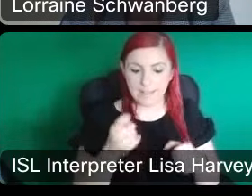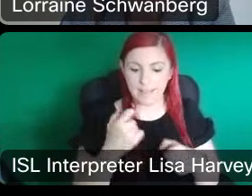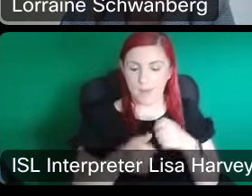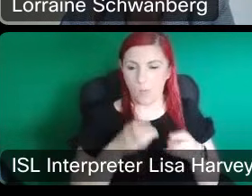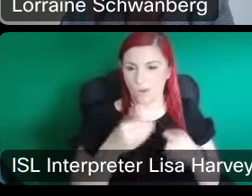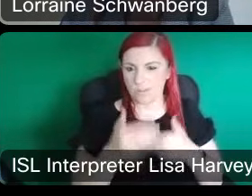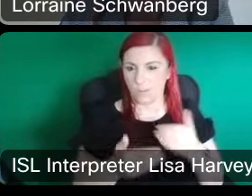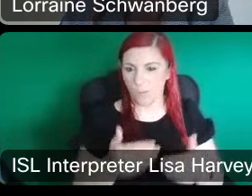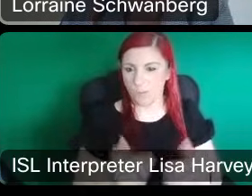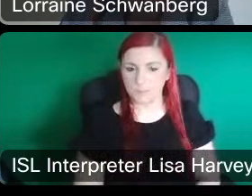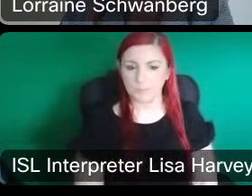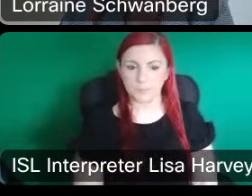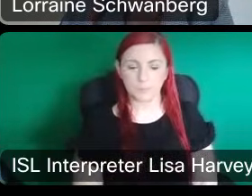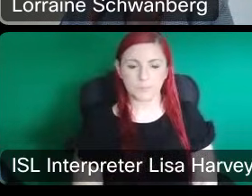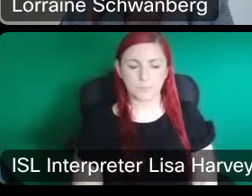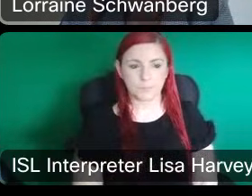CPD points.